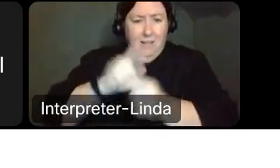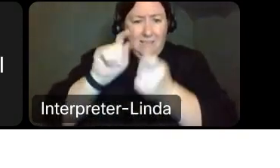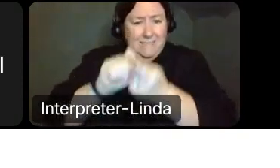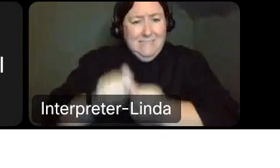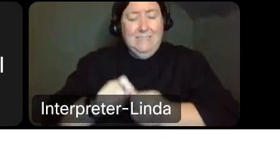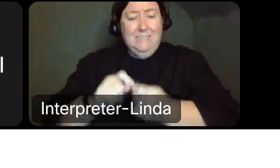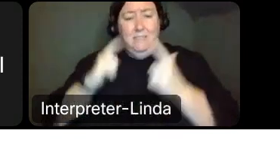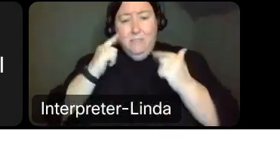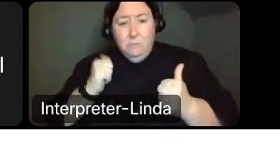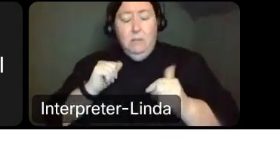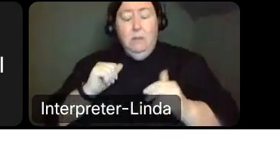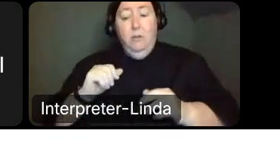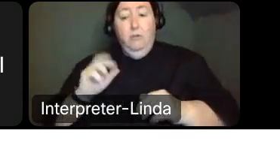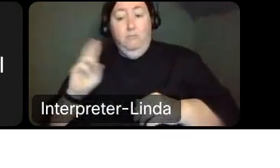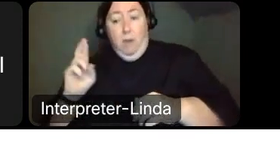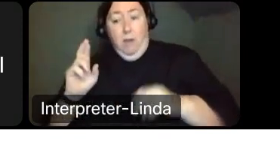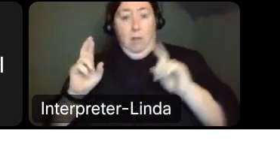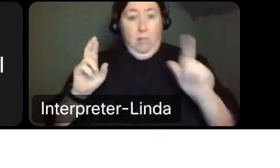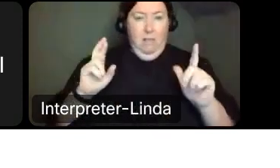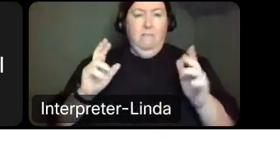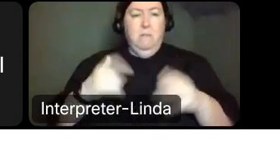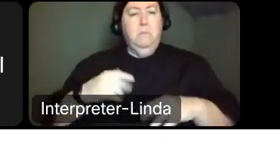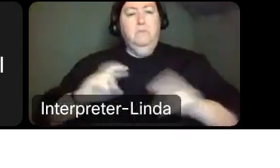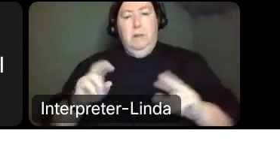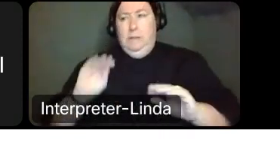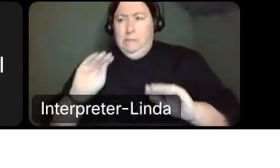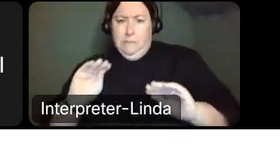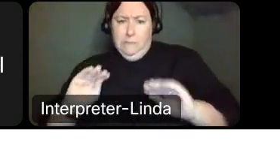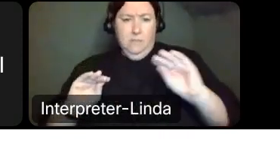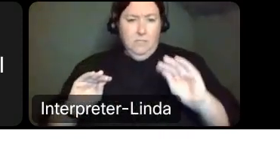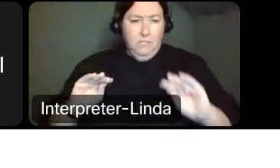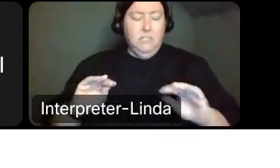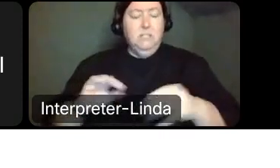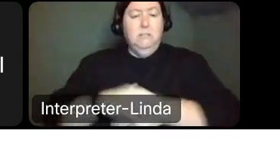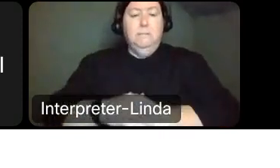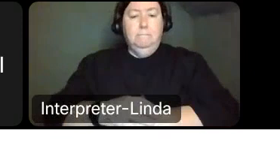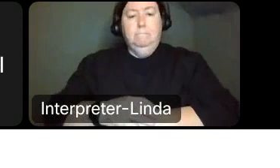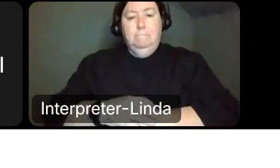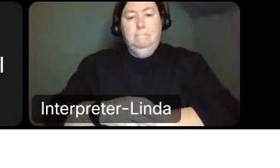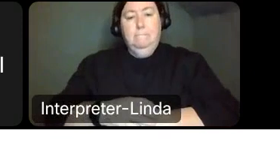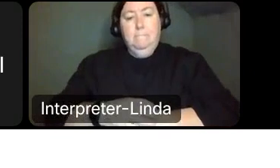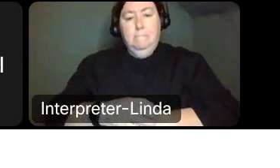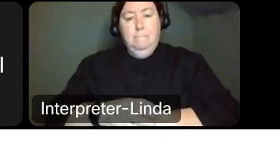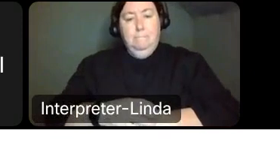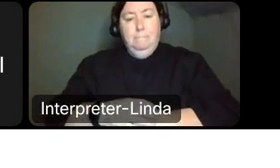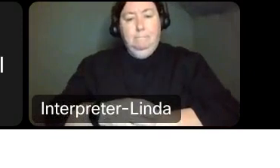by side. So be prepared to answer questions that way.